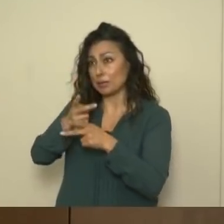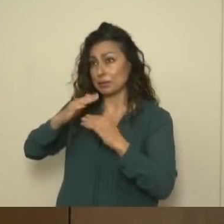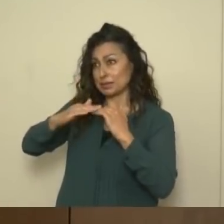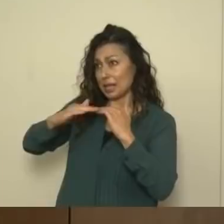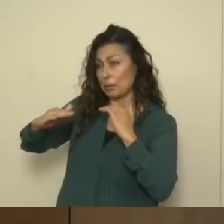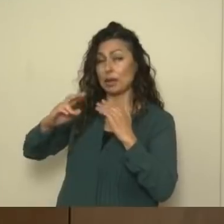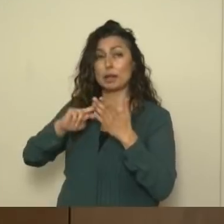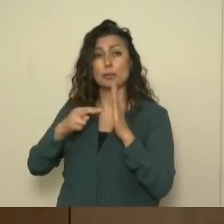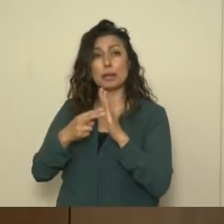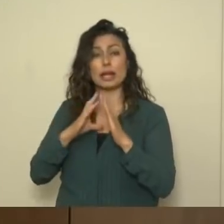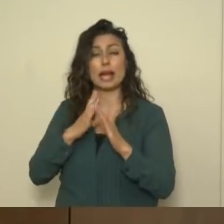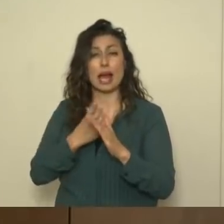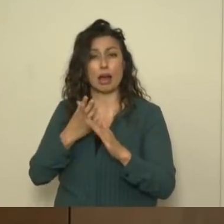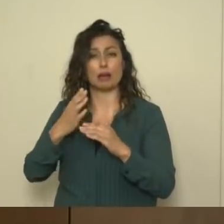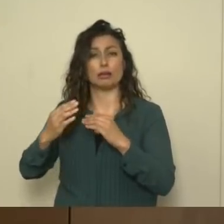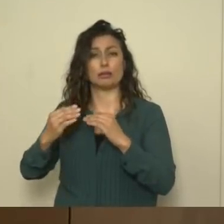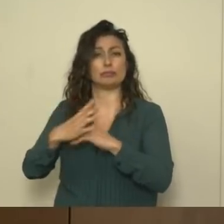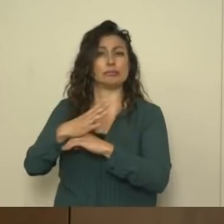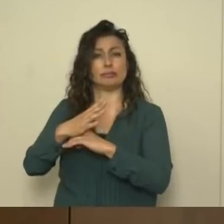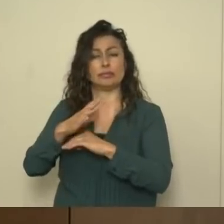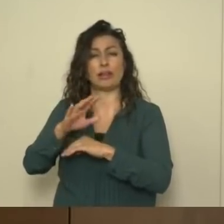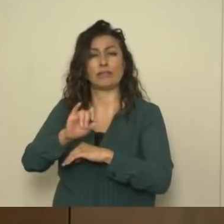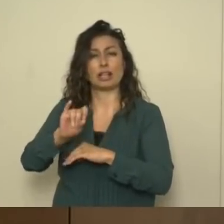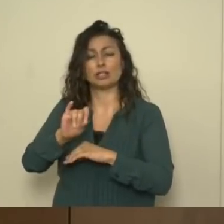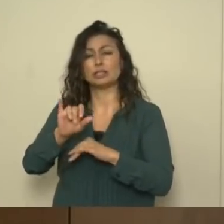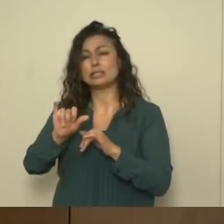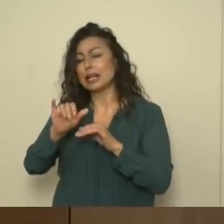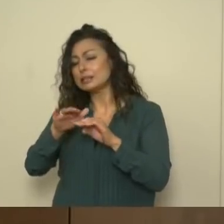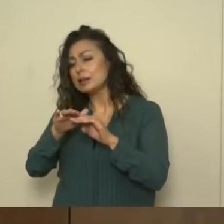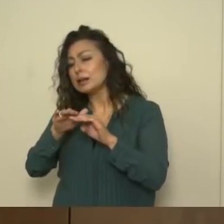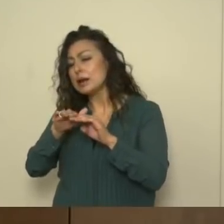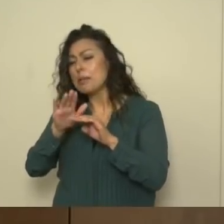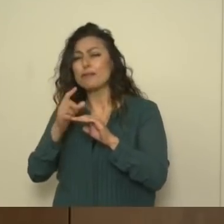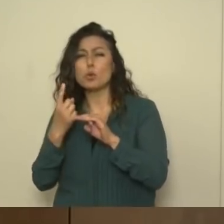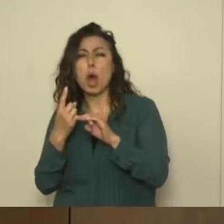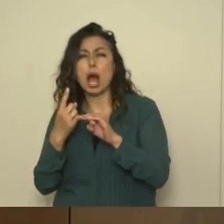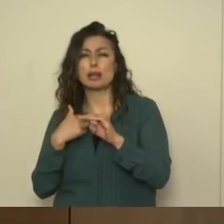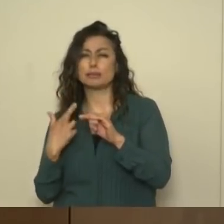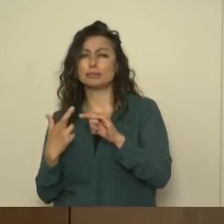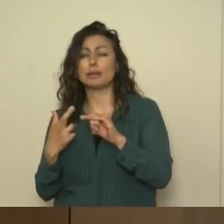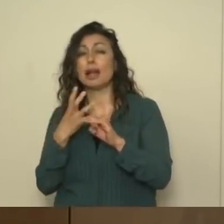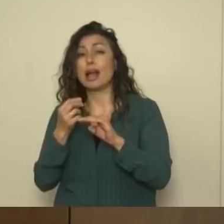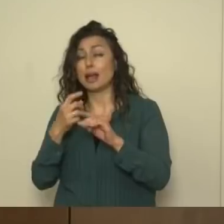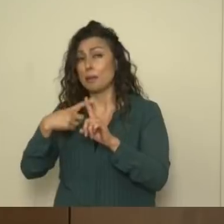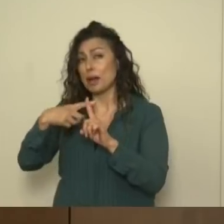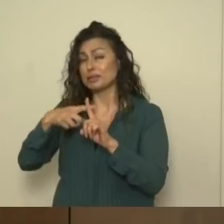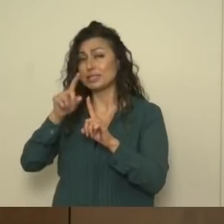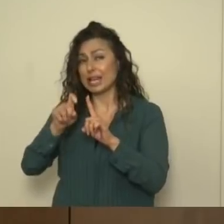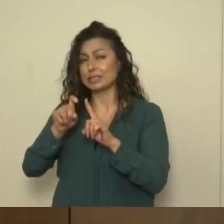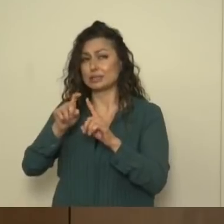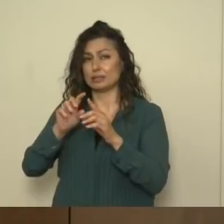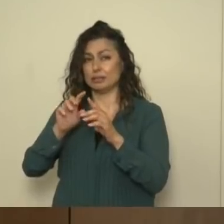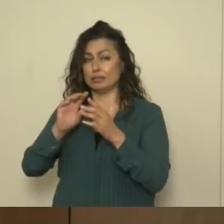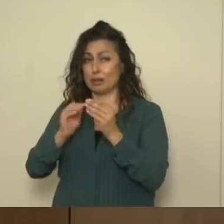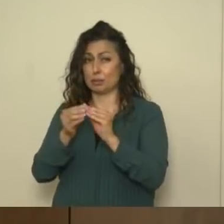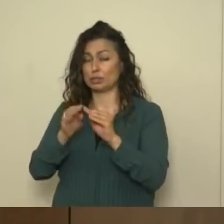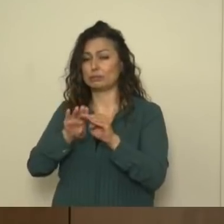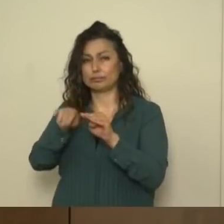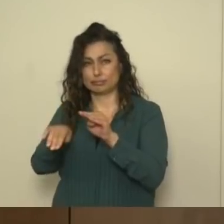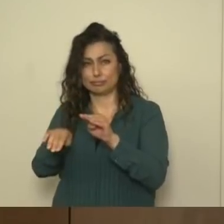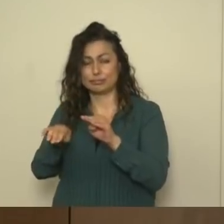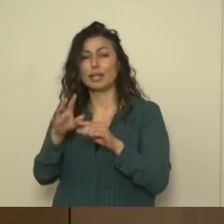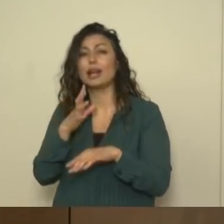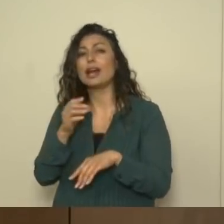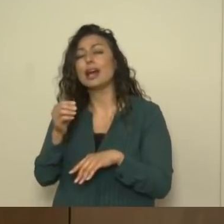our rate of infection stays at just barely above 1. But I'd like to see my positivity rates come way down. And I'd like to see my